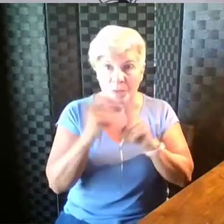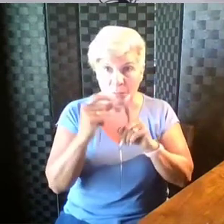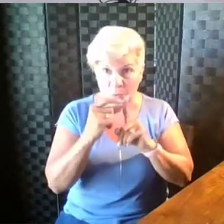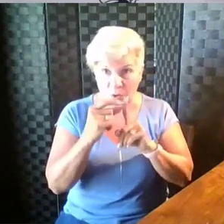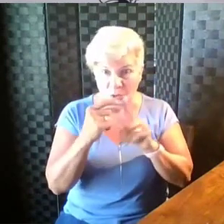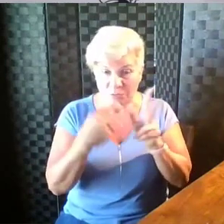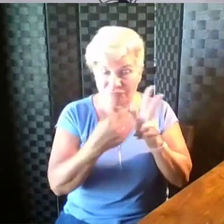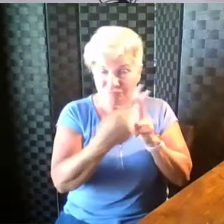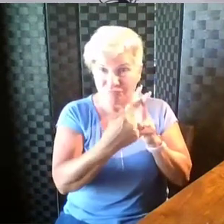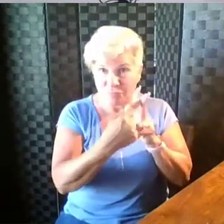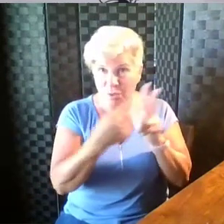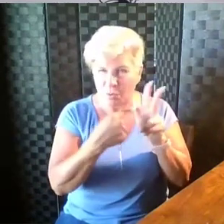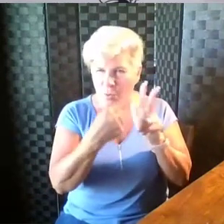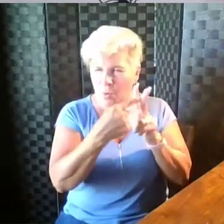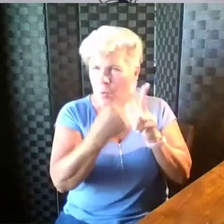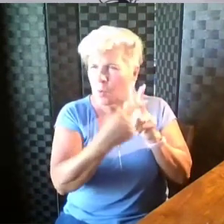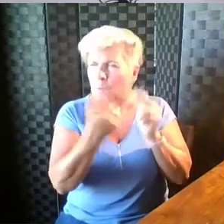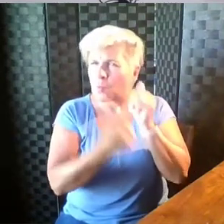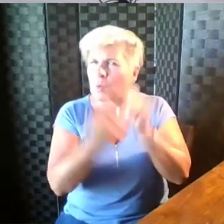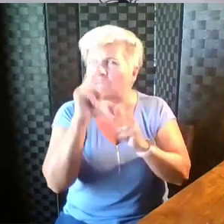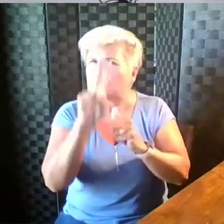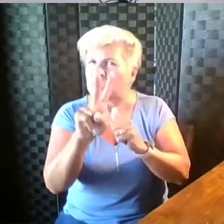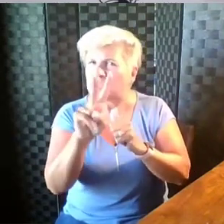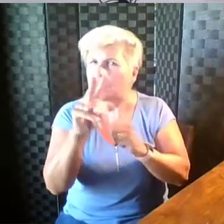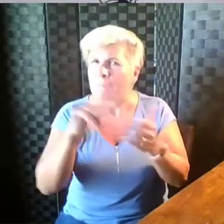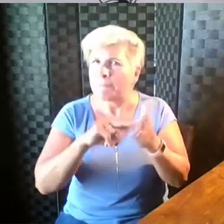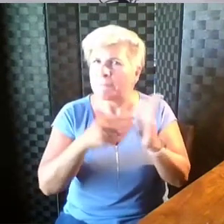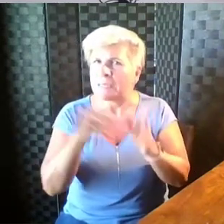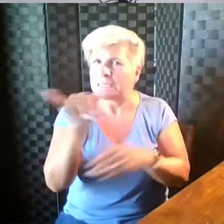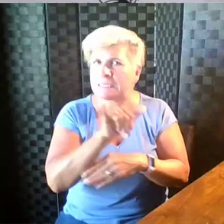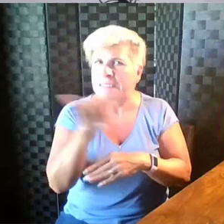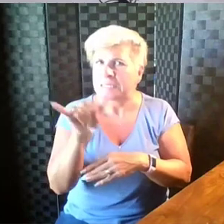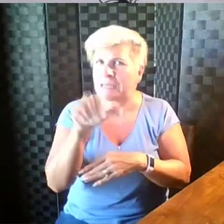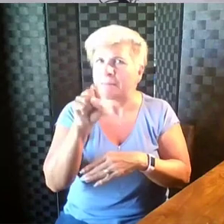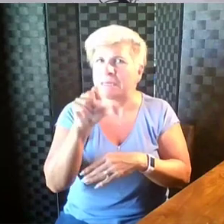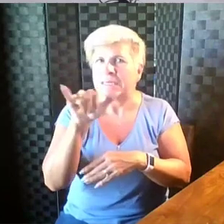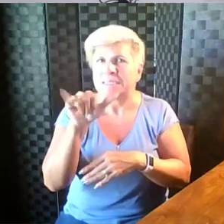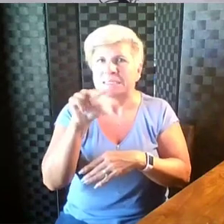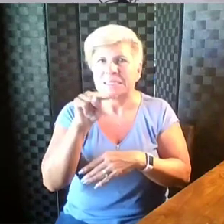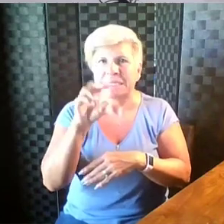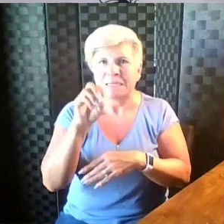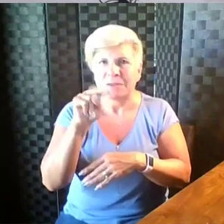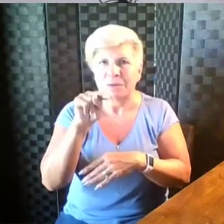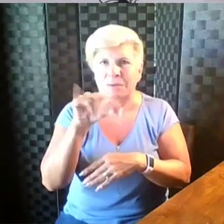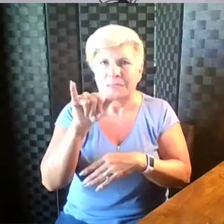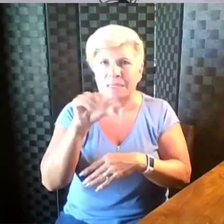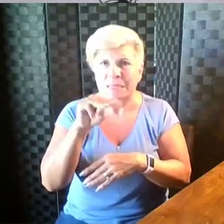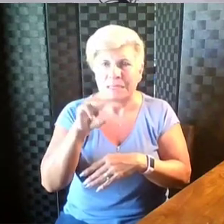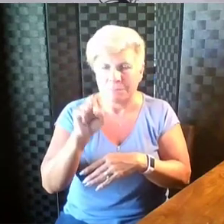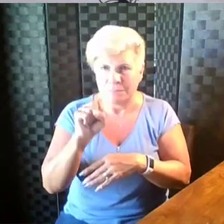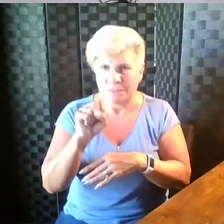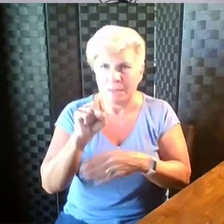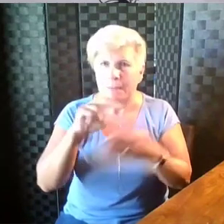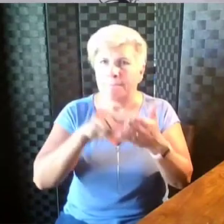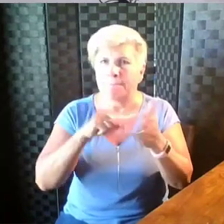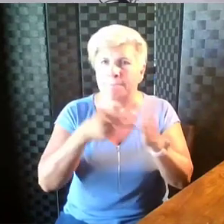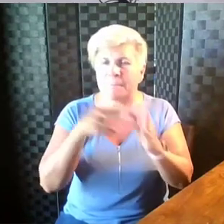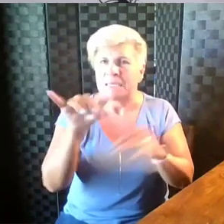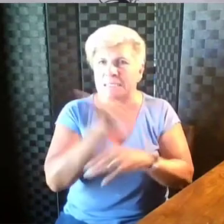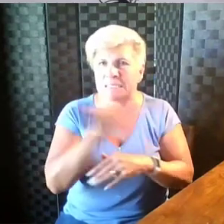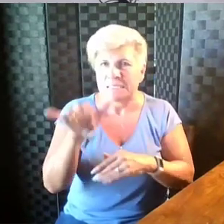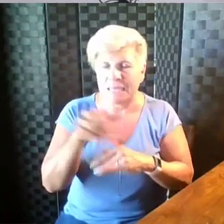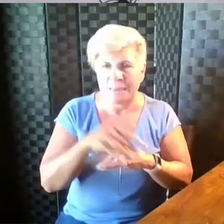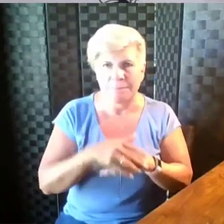the synonyms. So that means the words that have about the same meaning or almost the same meaning.